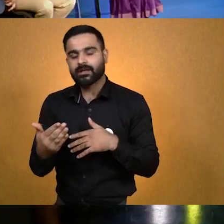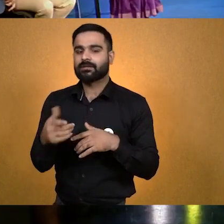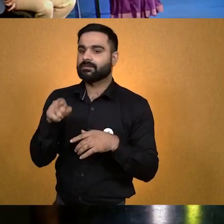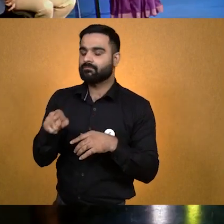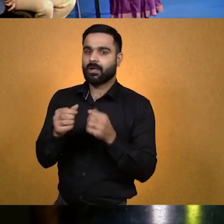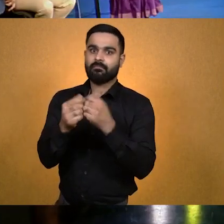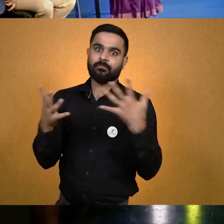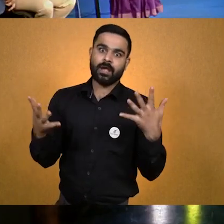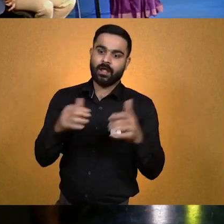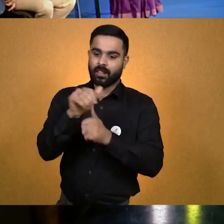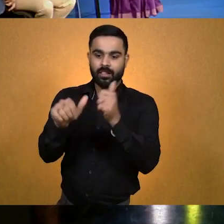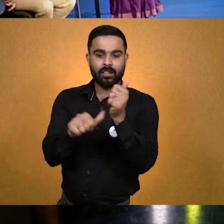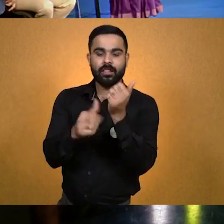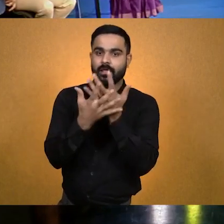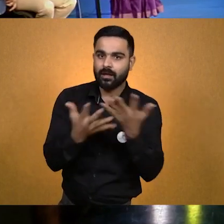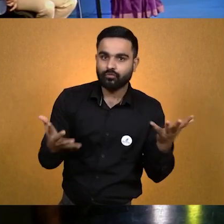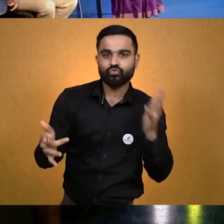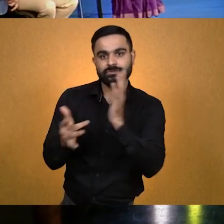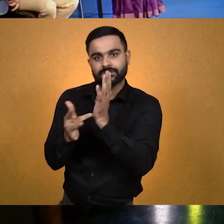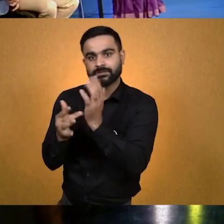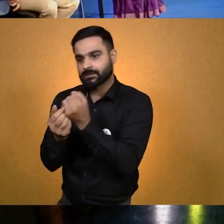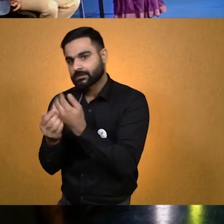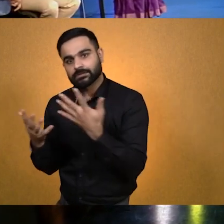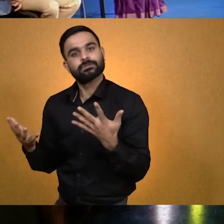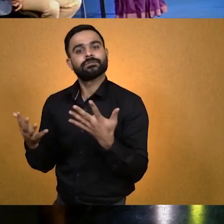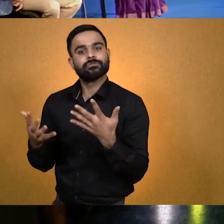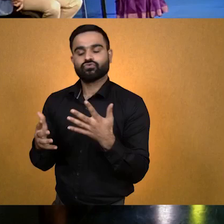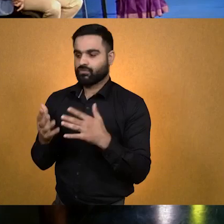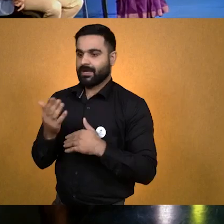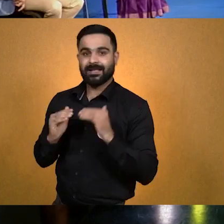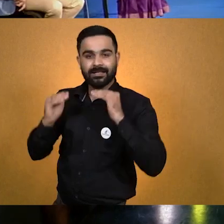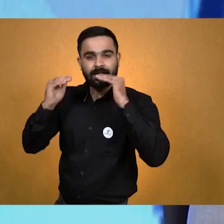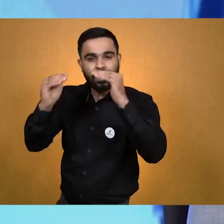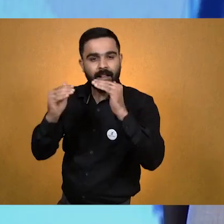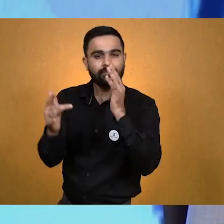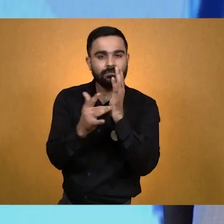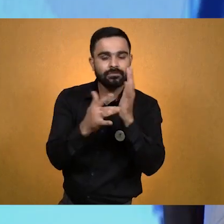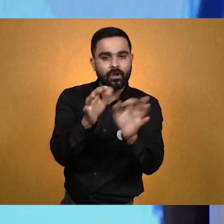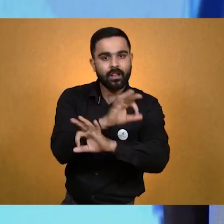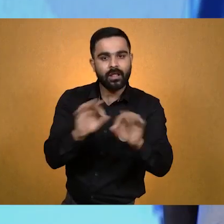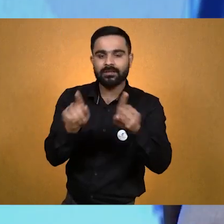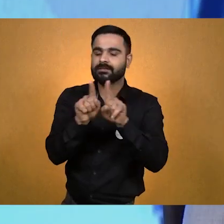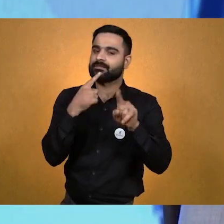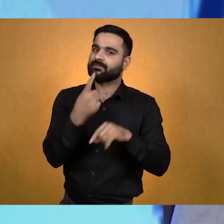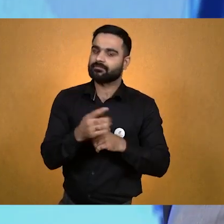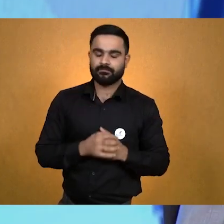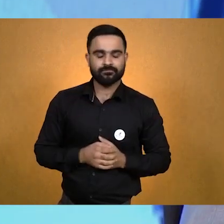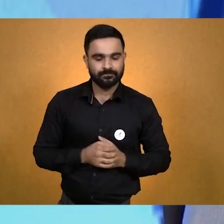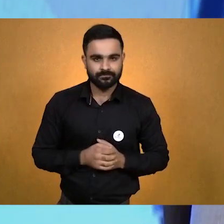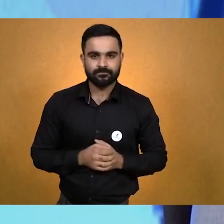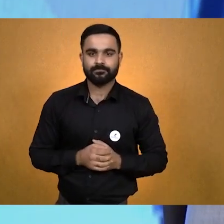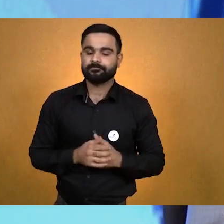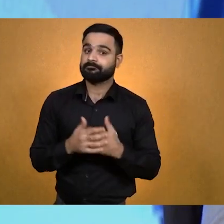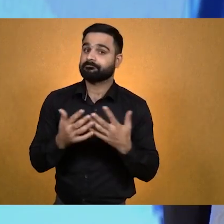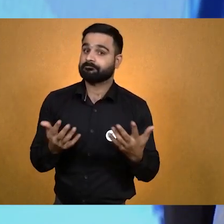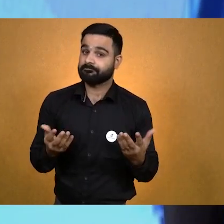thankfully there are a lot of assistive devices, assistive technology, a lot of advancement in technologies. Like, as simple as, like, there is